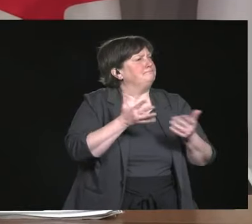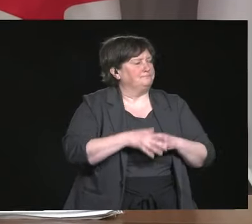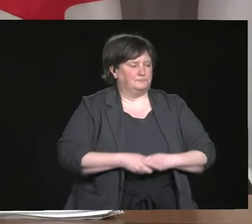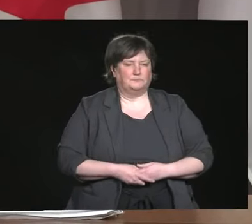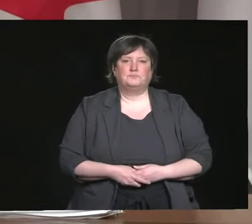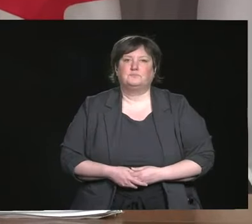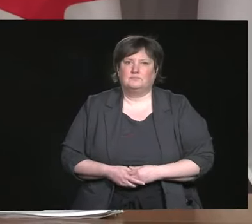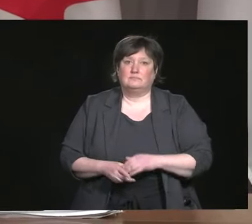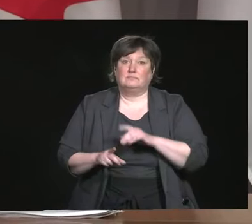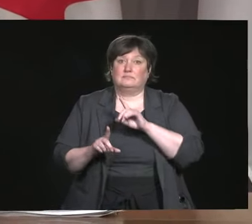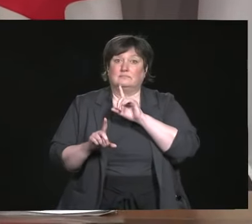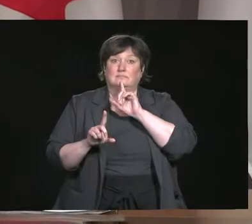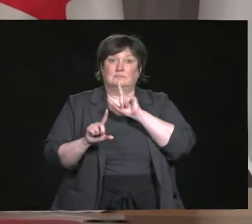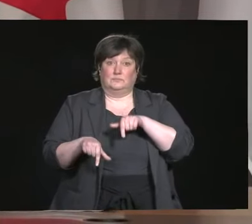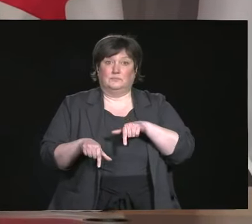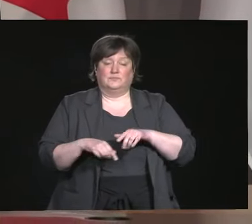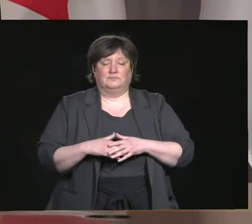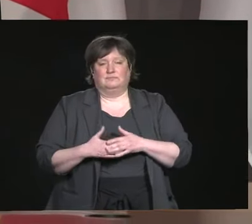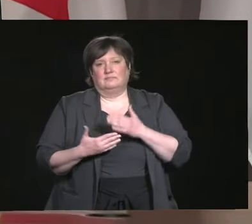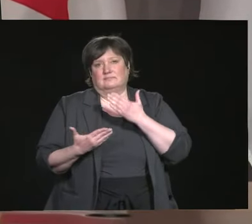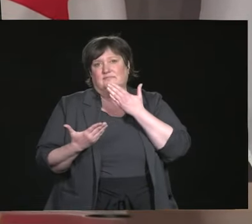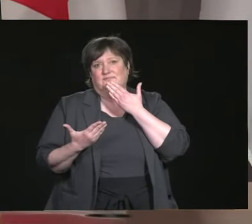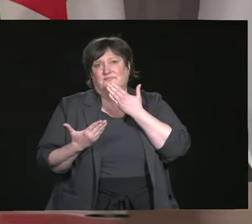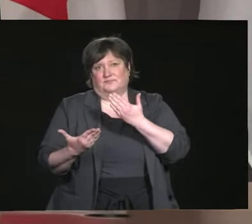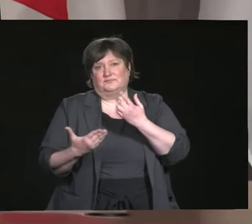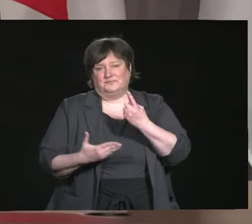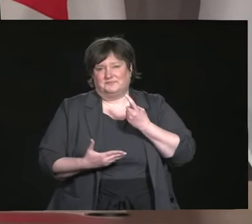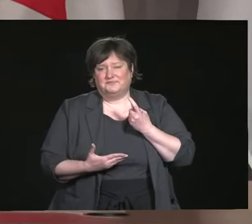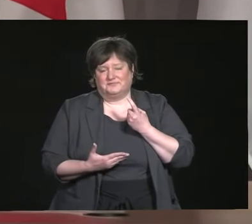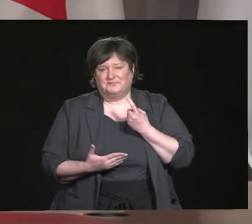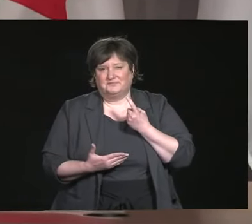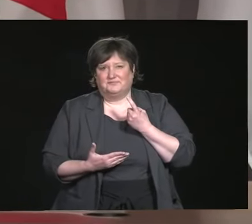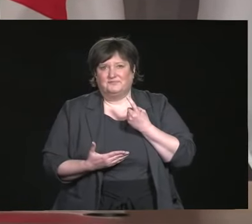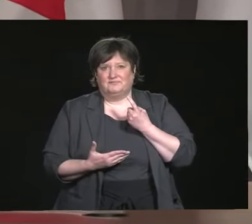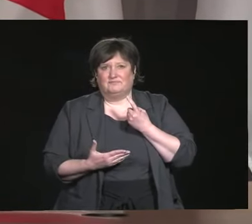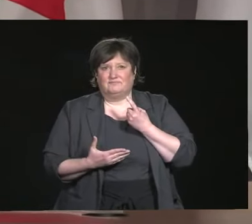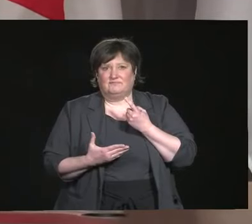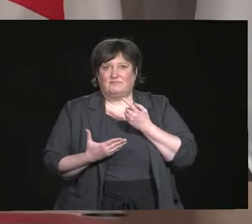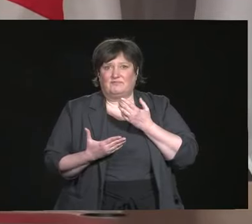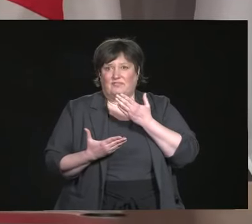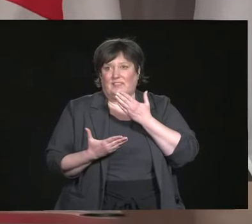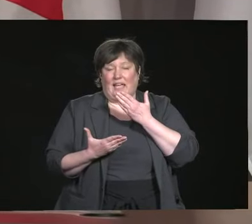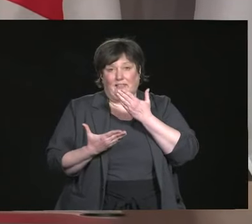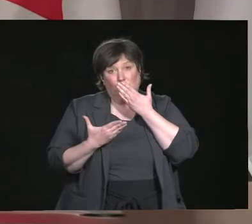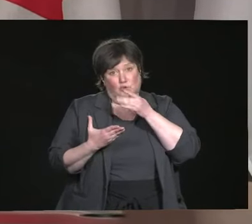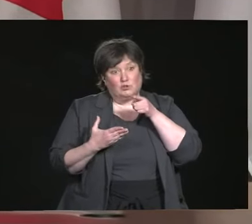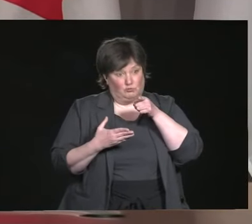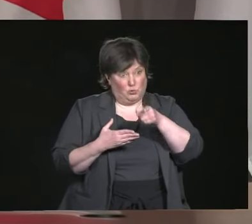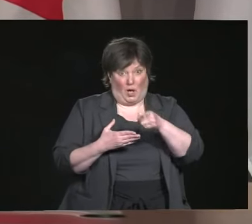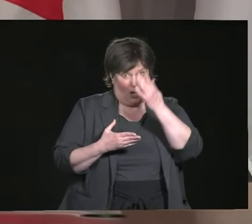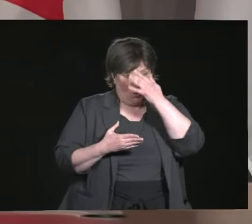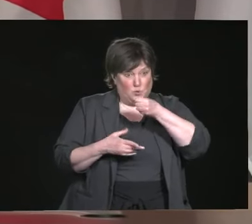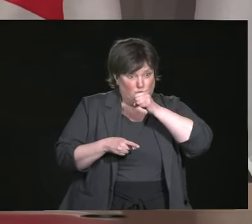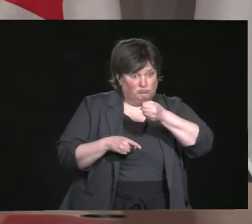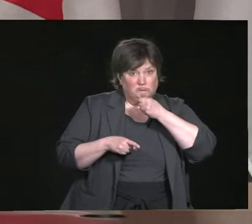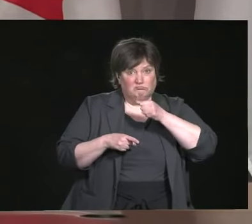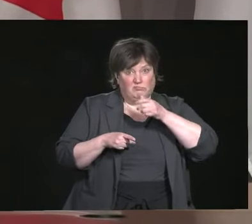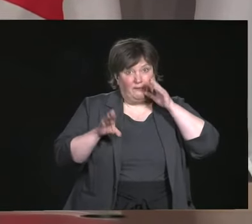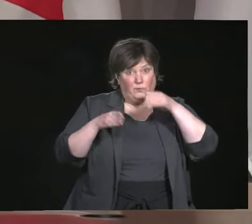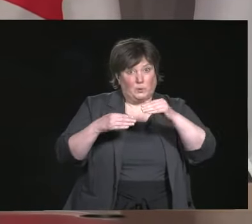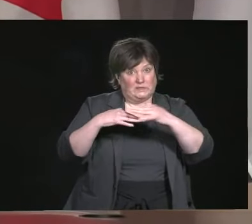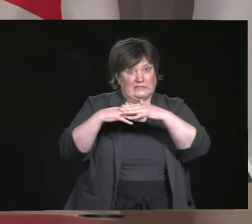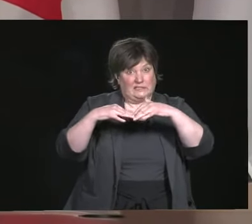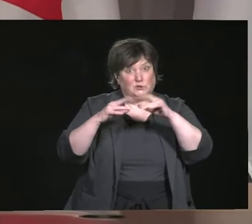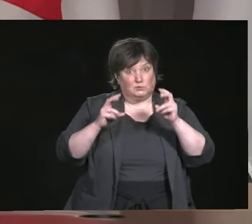Thank you very much for the question, and thank you for your real focus on Indigenous issues. We really appreciate it. Mark Miller and I were talking about your